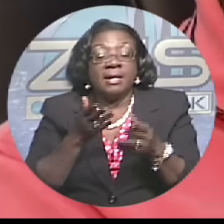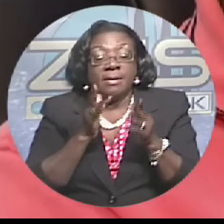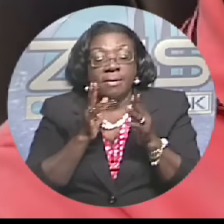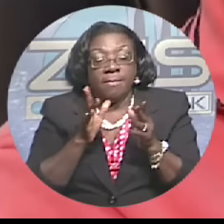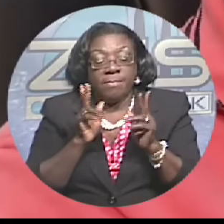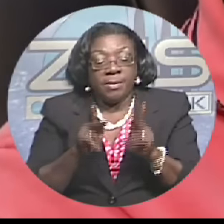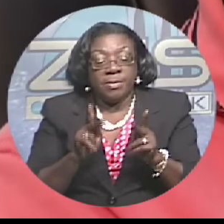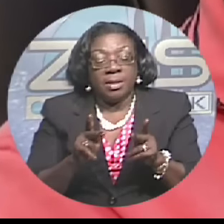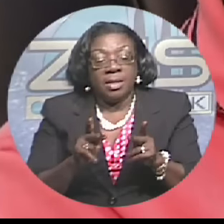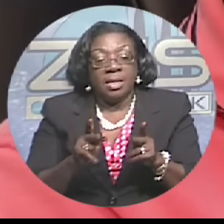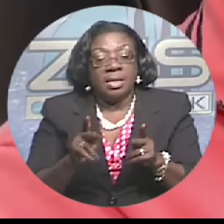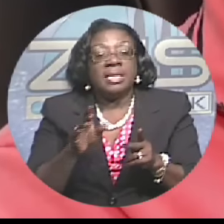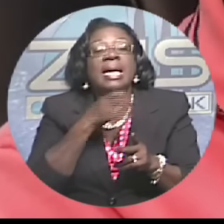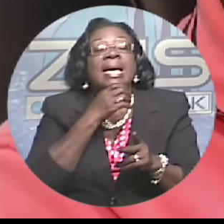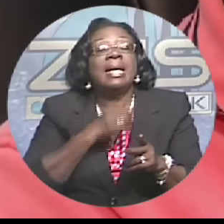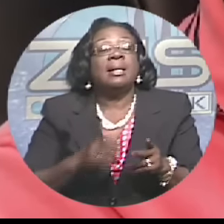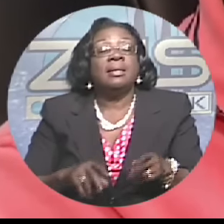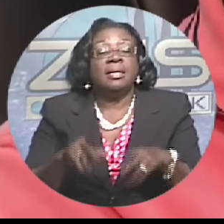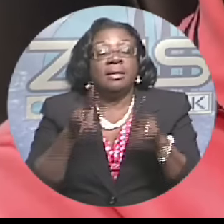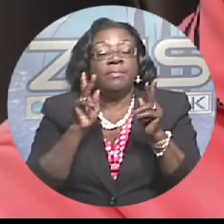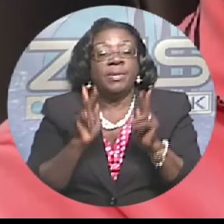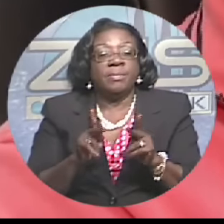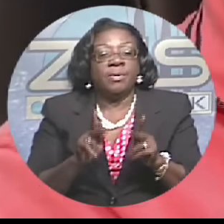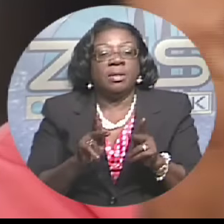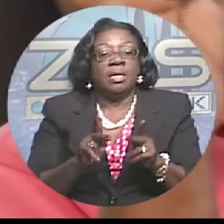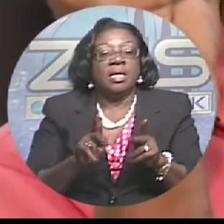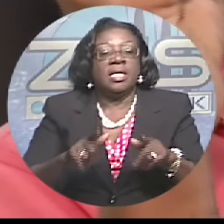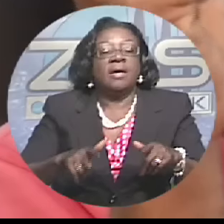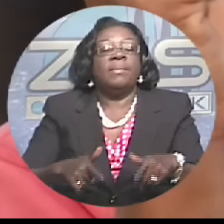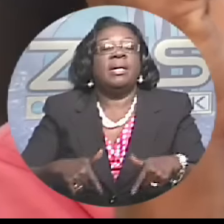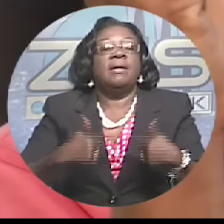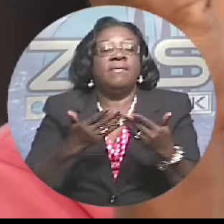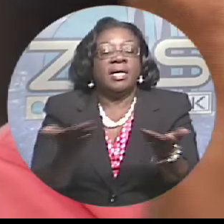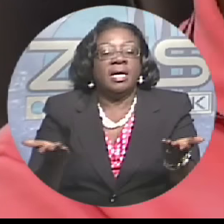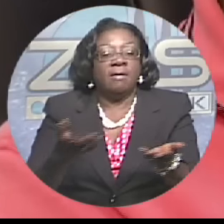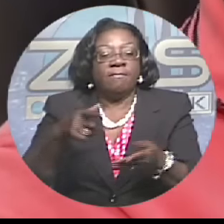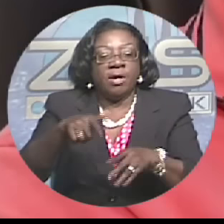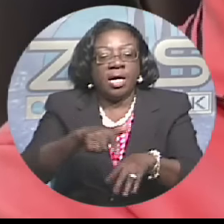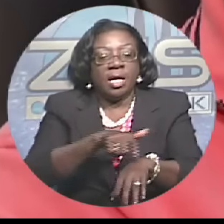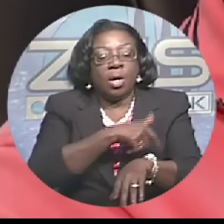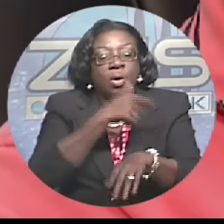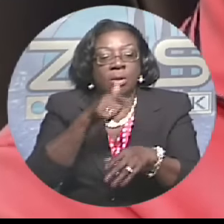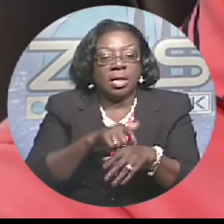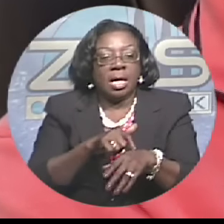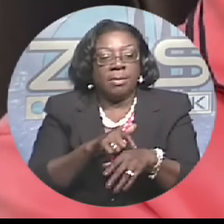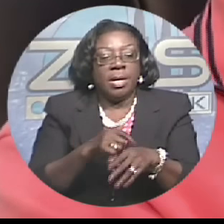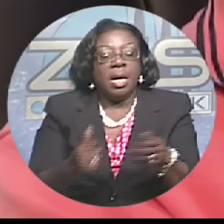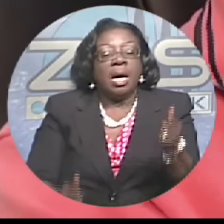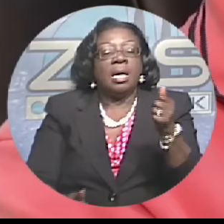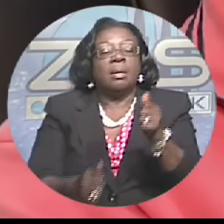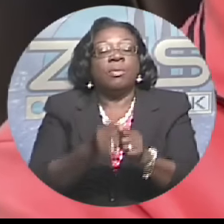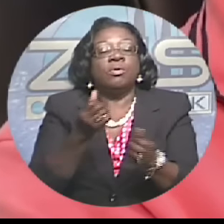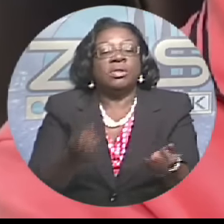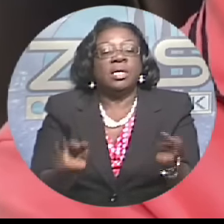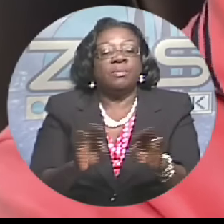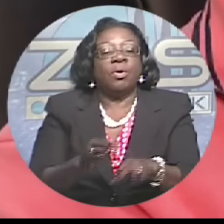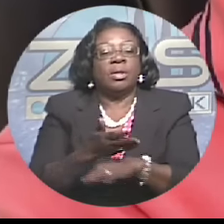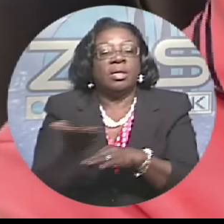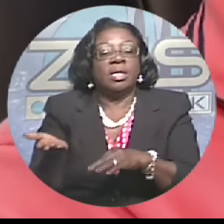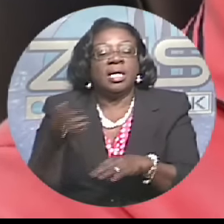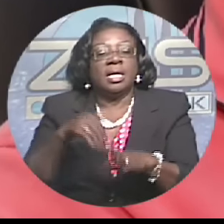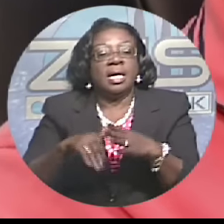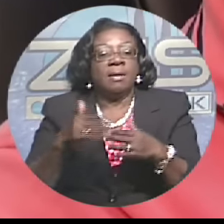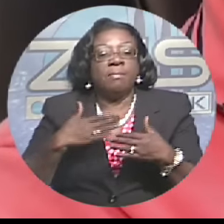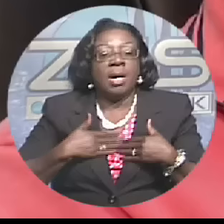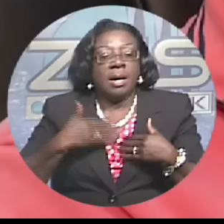They have been in this area for a very long time. And the most important thing in my mind in me dealing